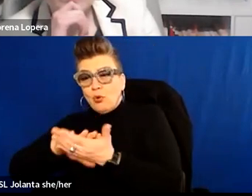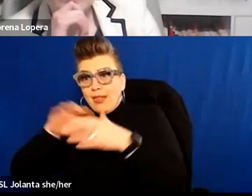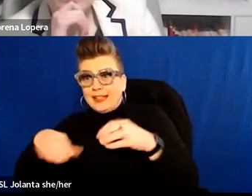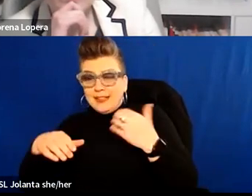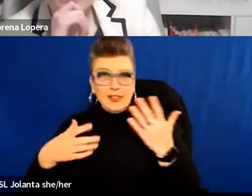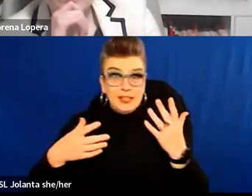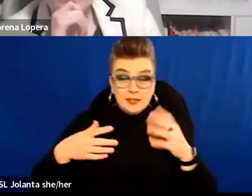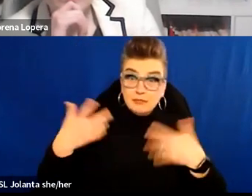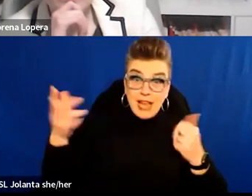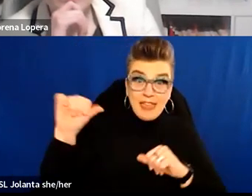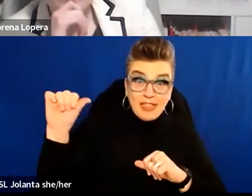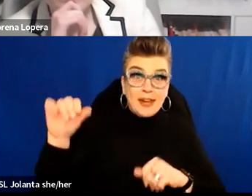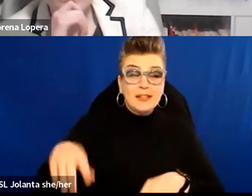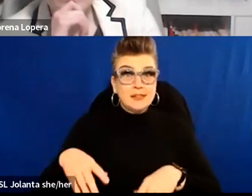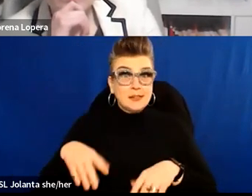and other clubs